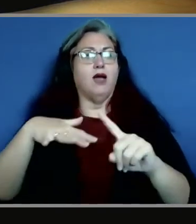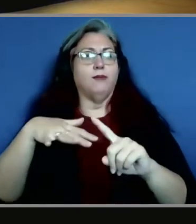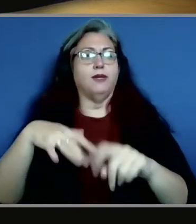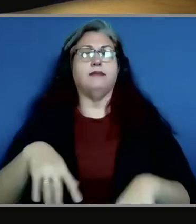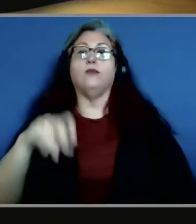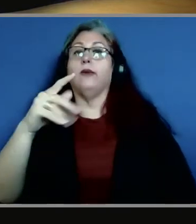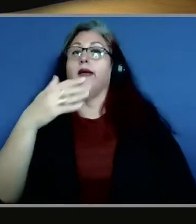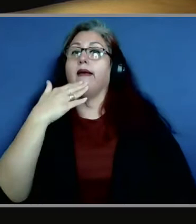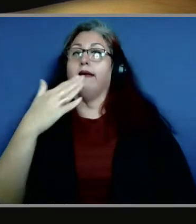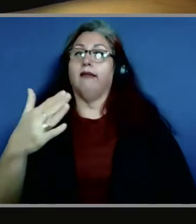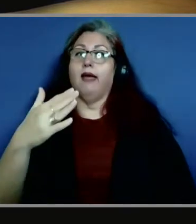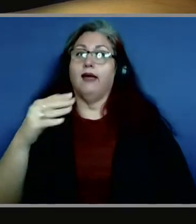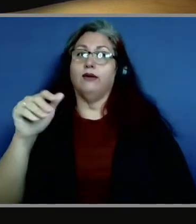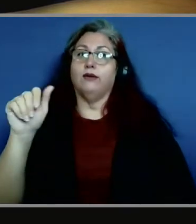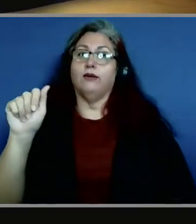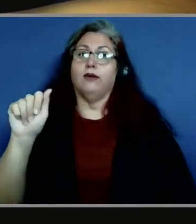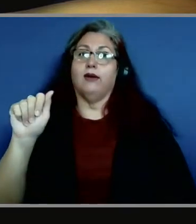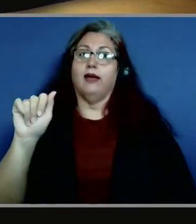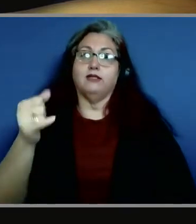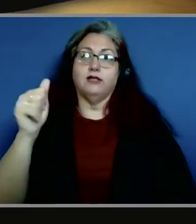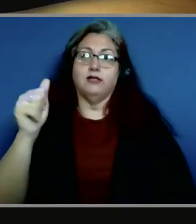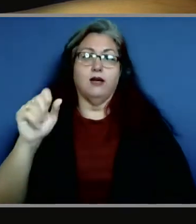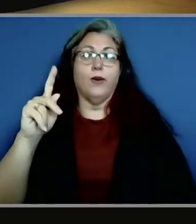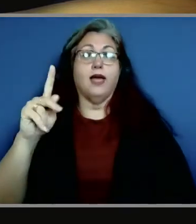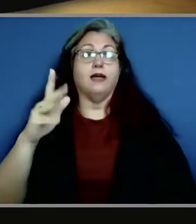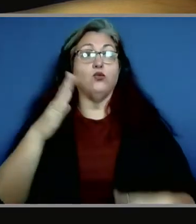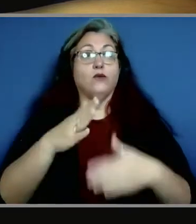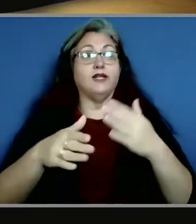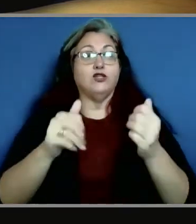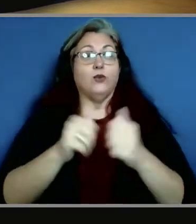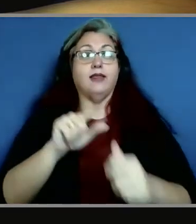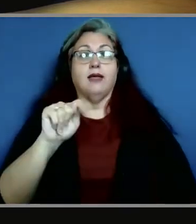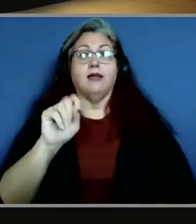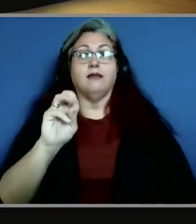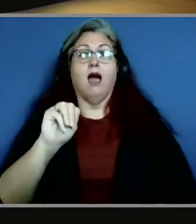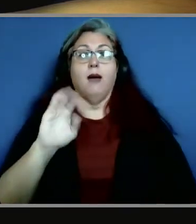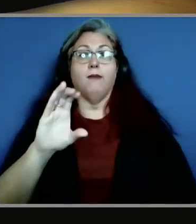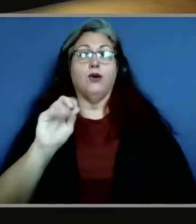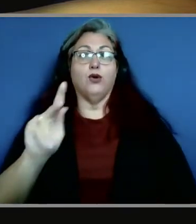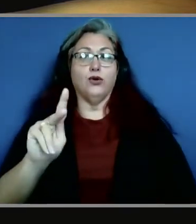Thank you, Asia. Let's finish up with Tom Cook.